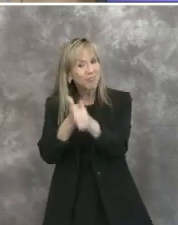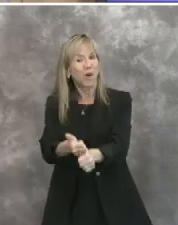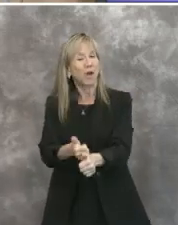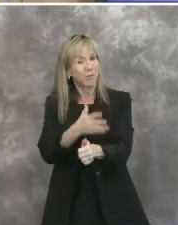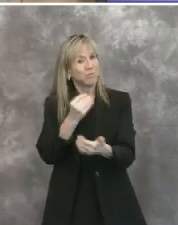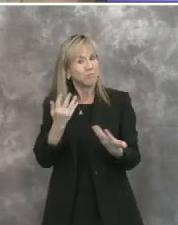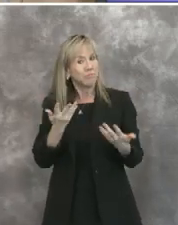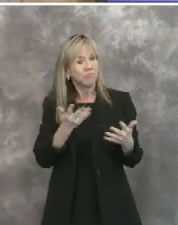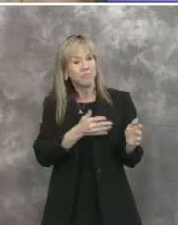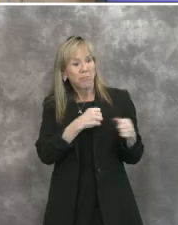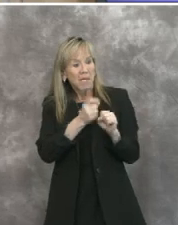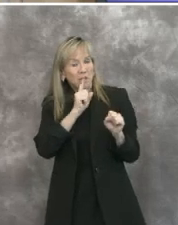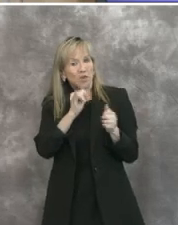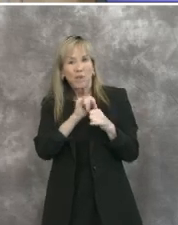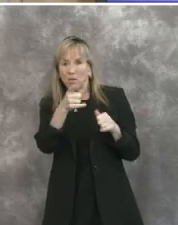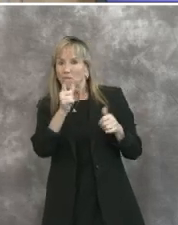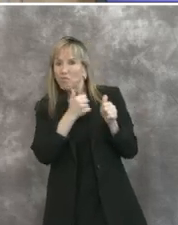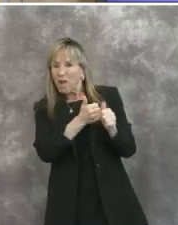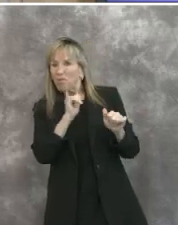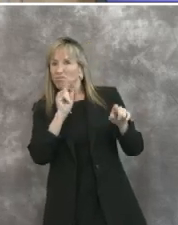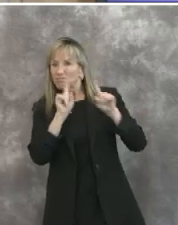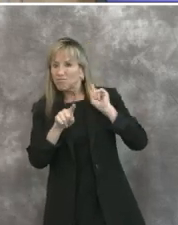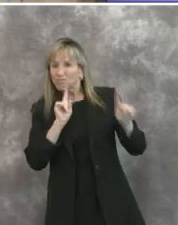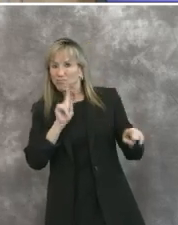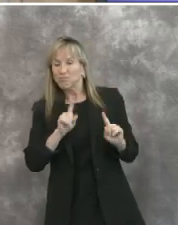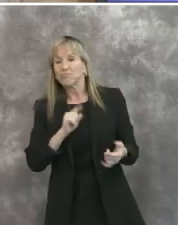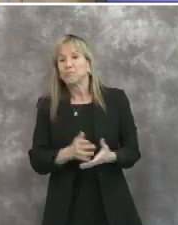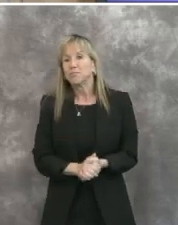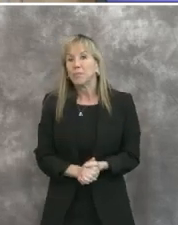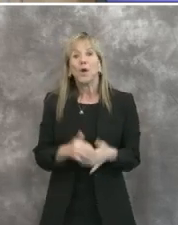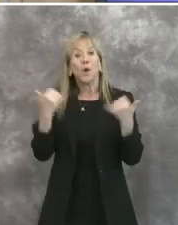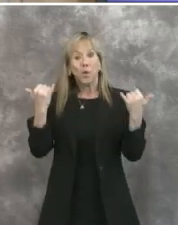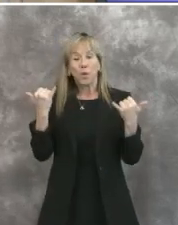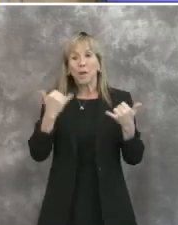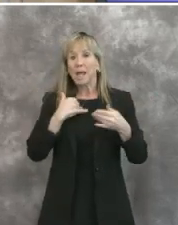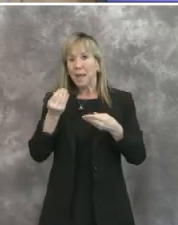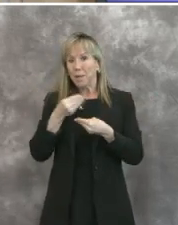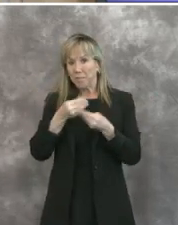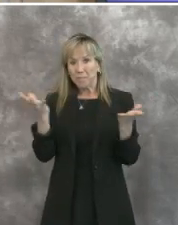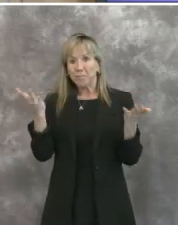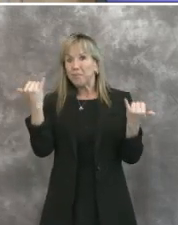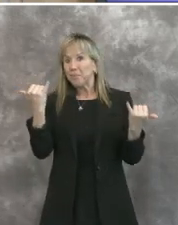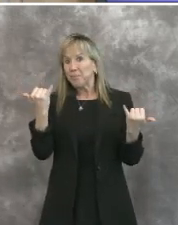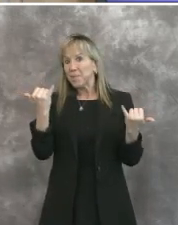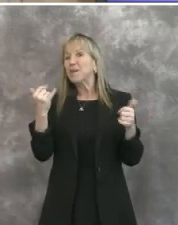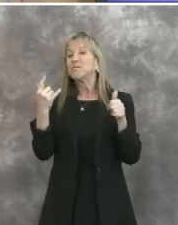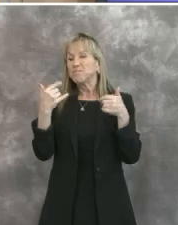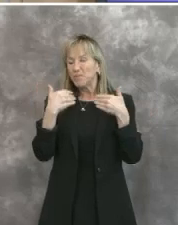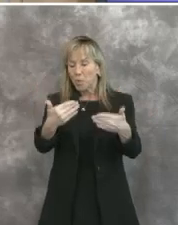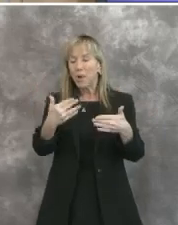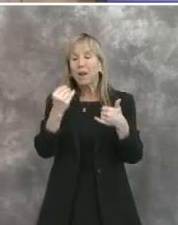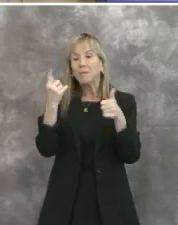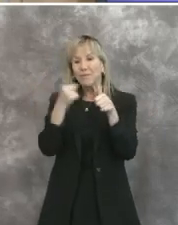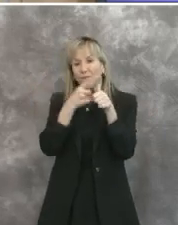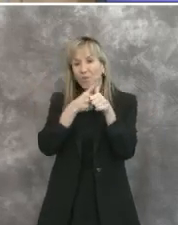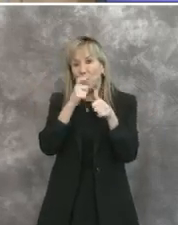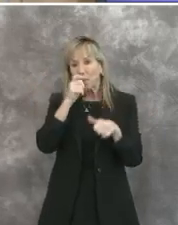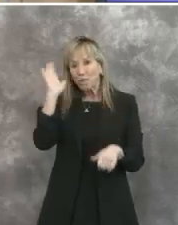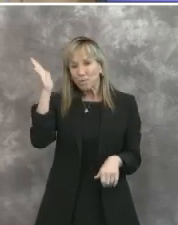by the different directives. So with that, let's move on to today's briefing, and I'll call up Supervisor Fletcher.